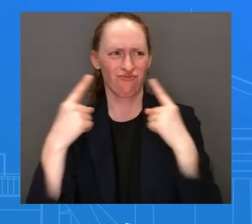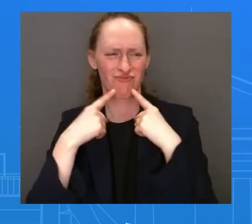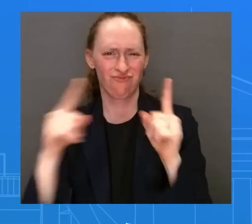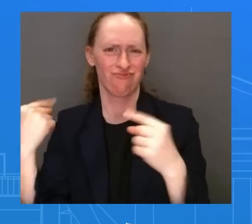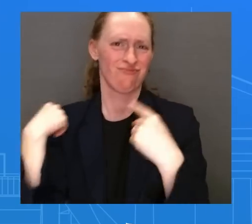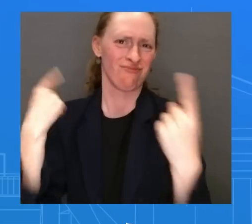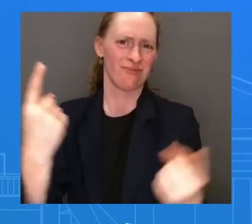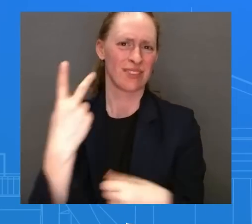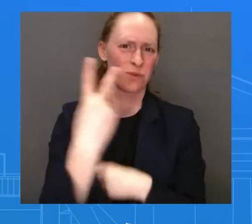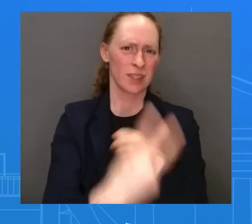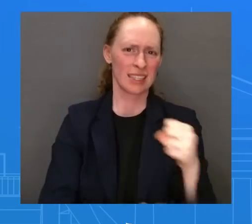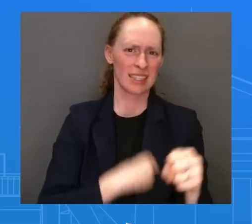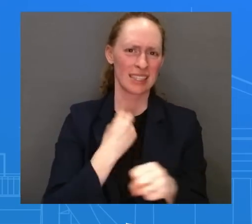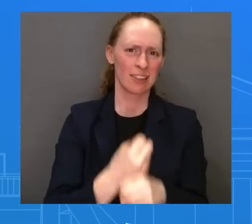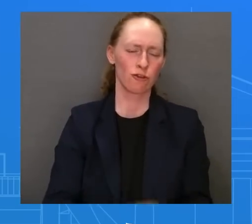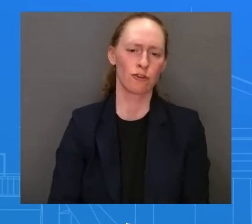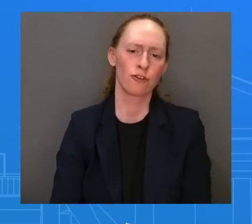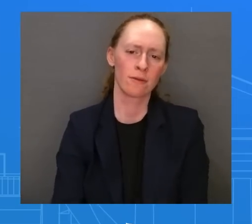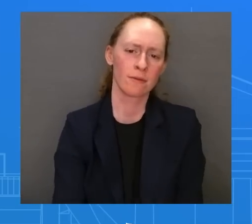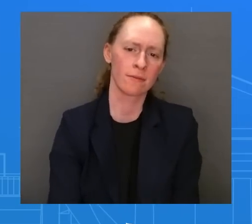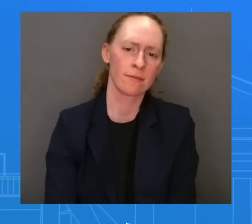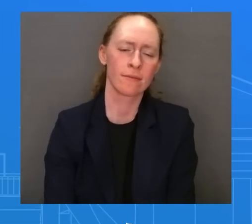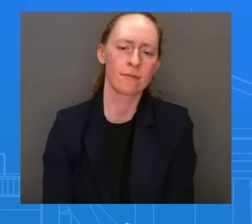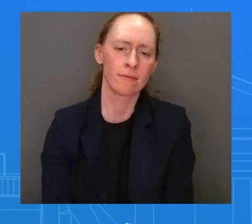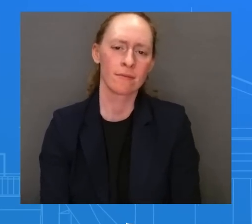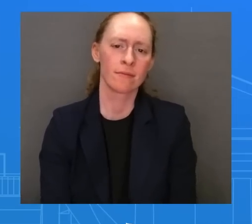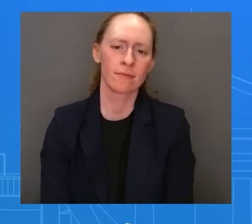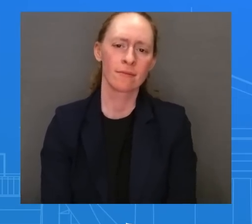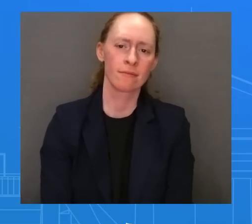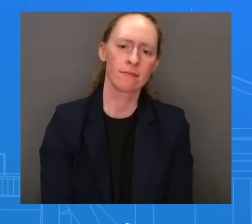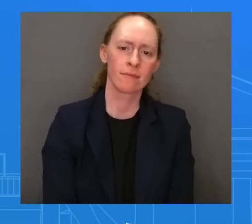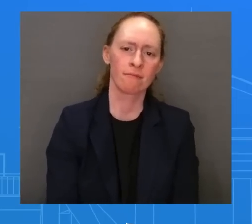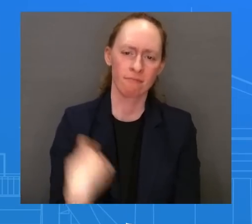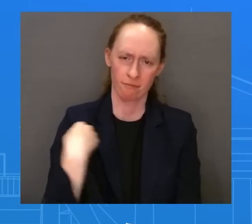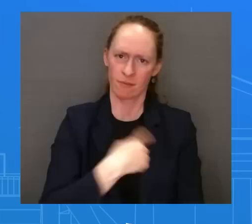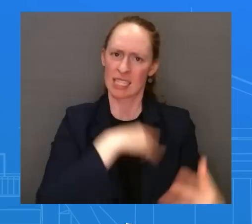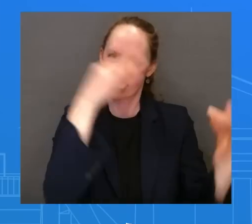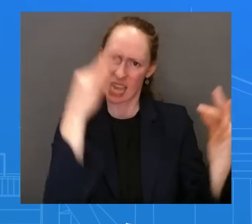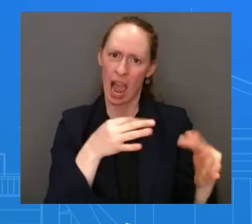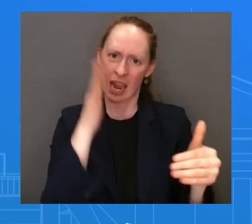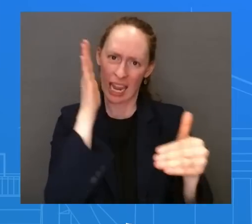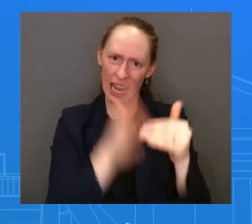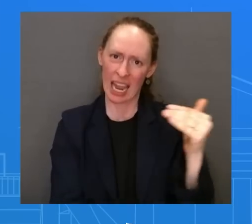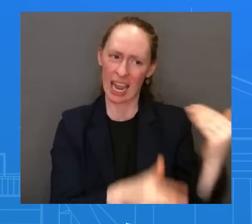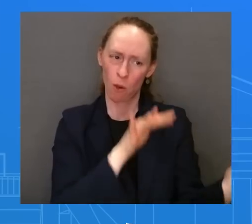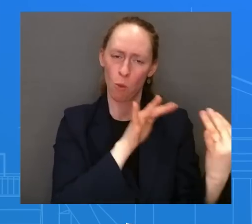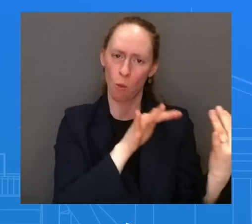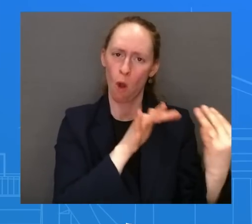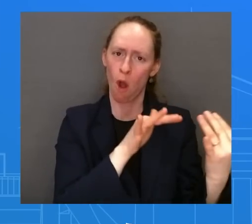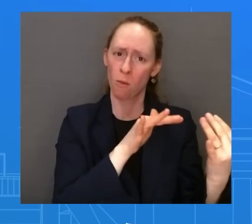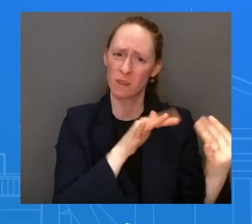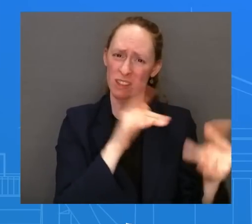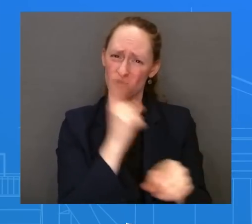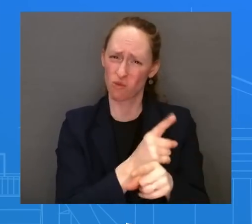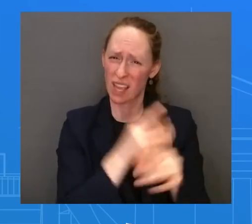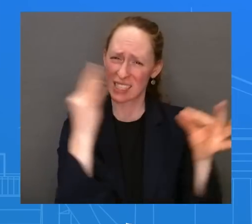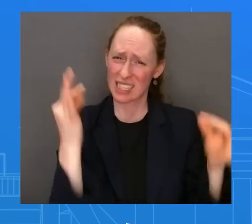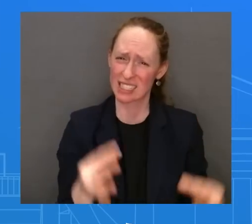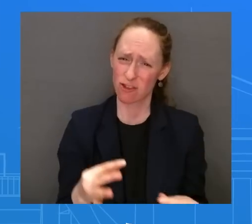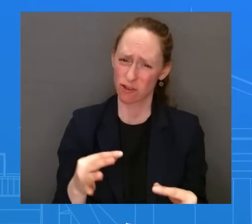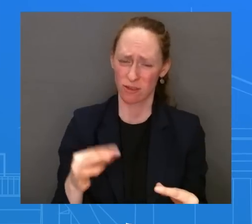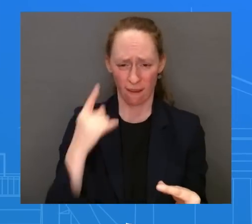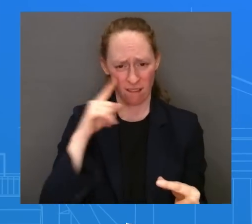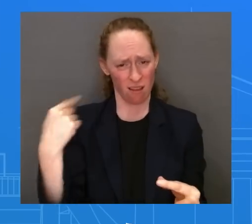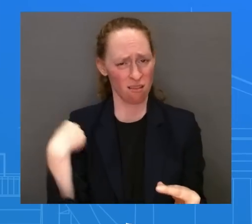Afghanistan because ending that war was the right thing to do for this country and our national security interests we are on a stronger strategic footing we are better